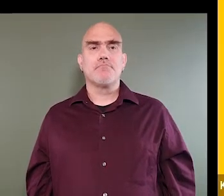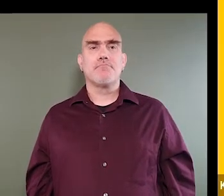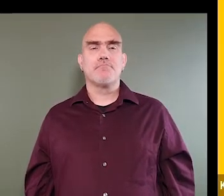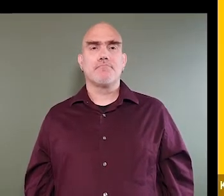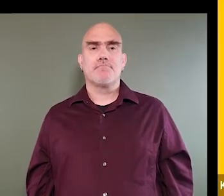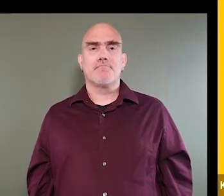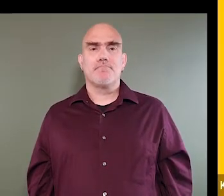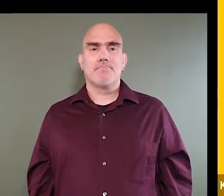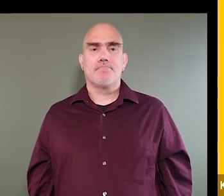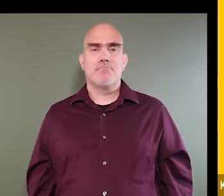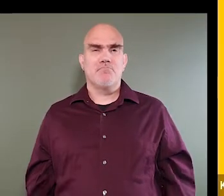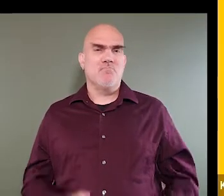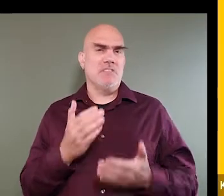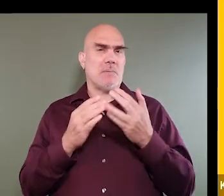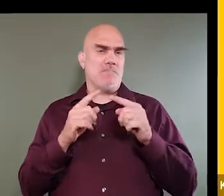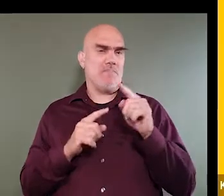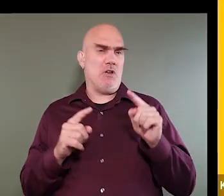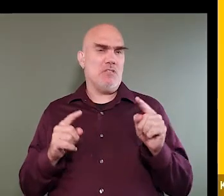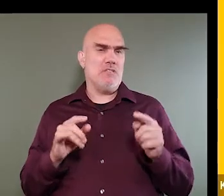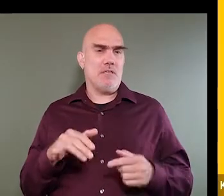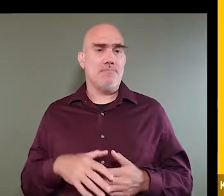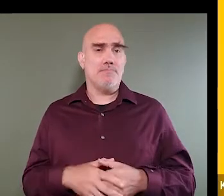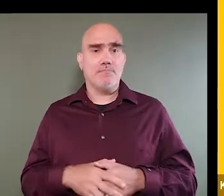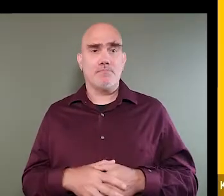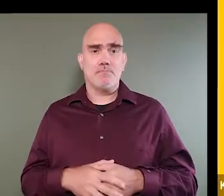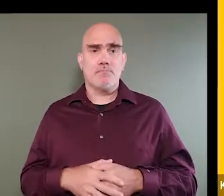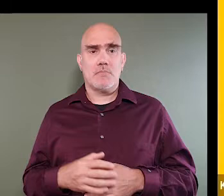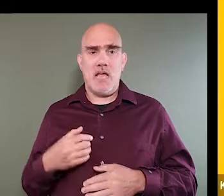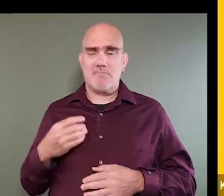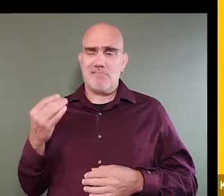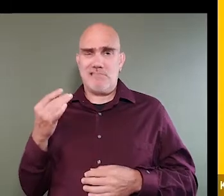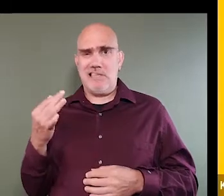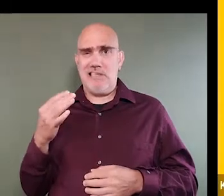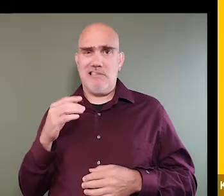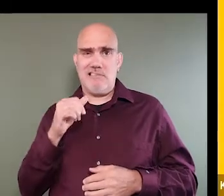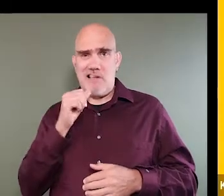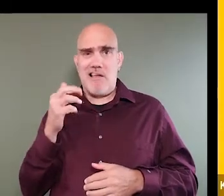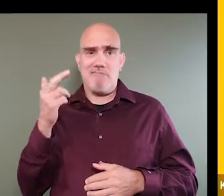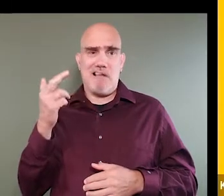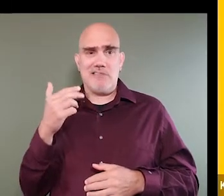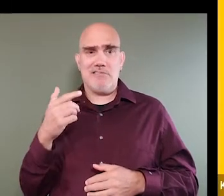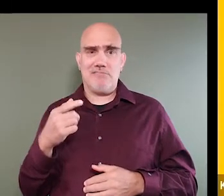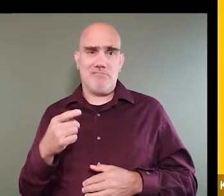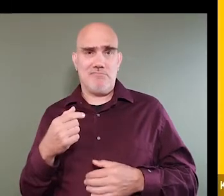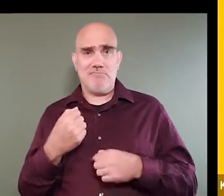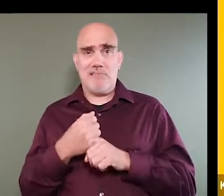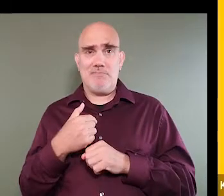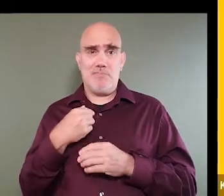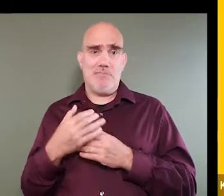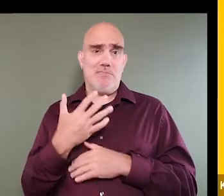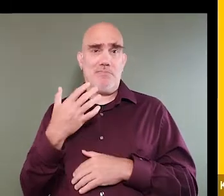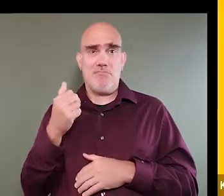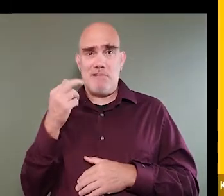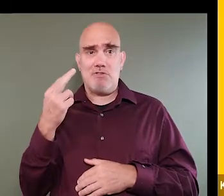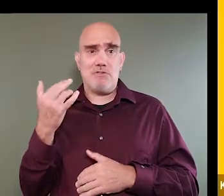Little variation. I'm thinking so irrational. You flew me international